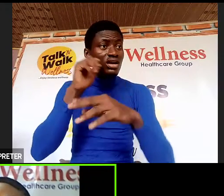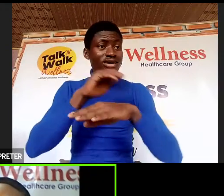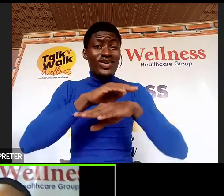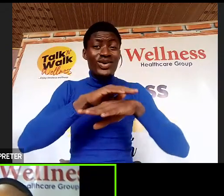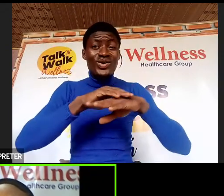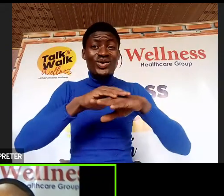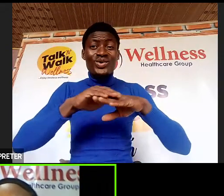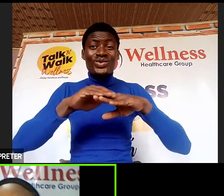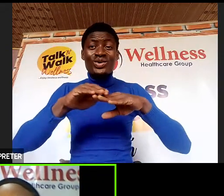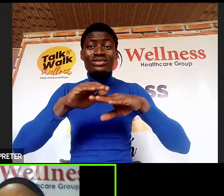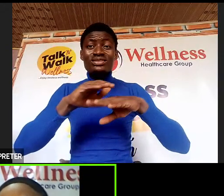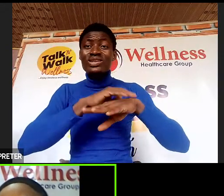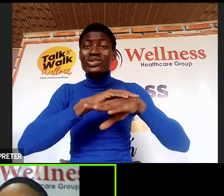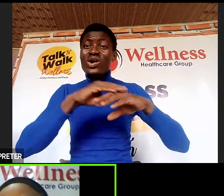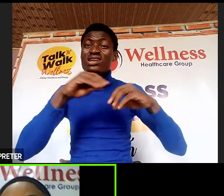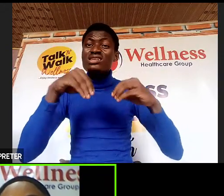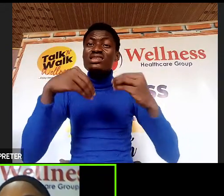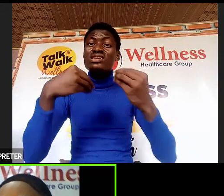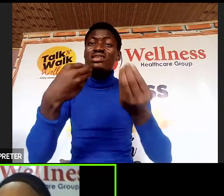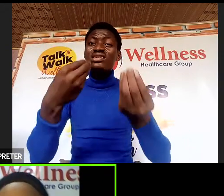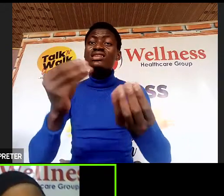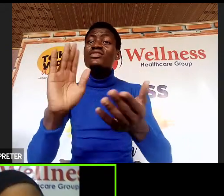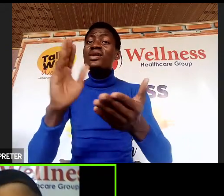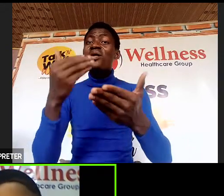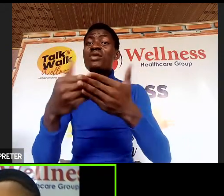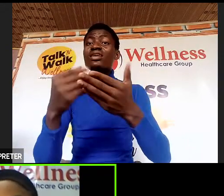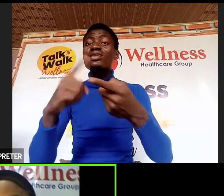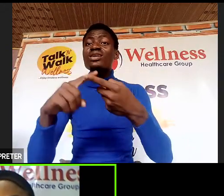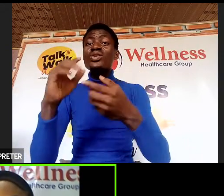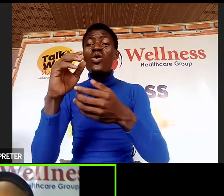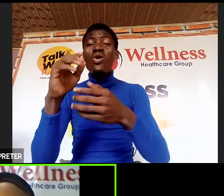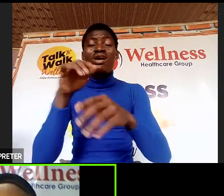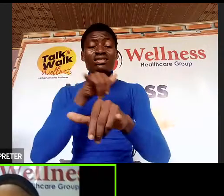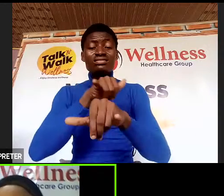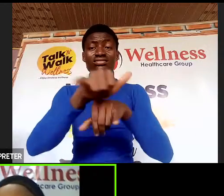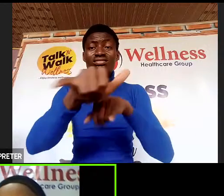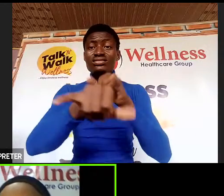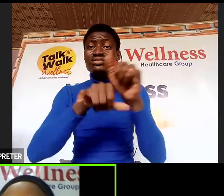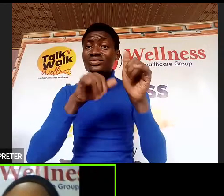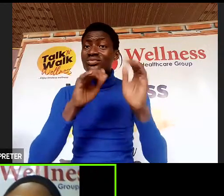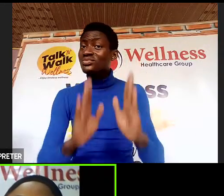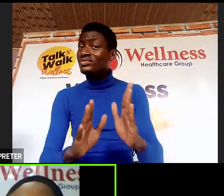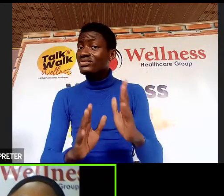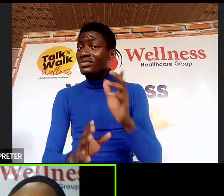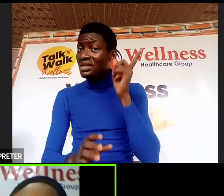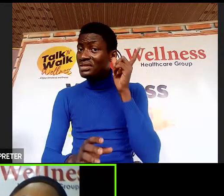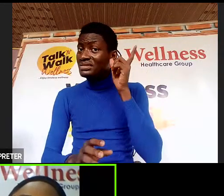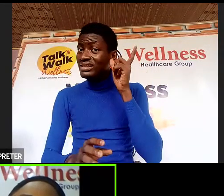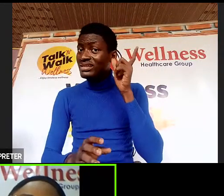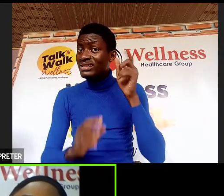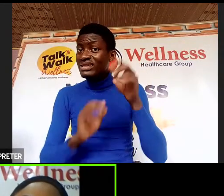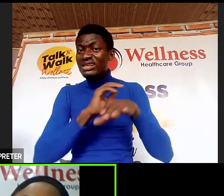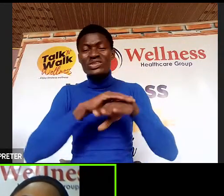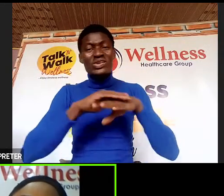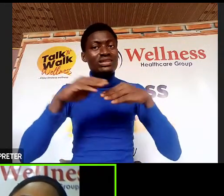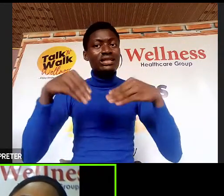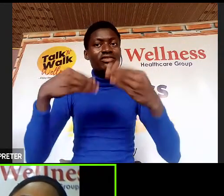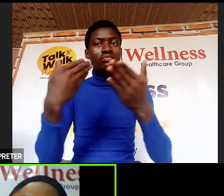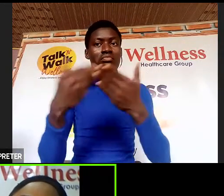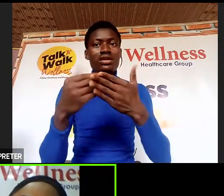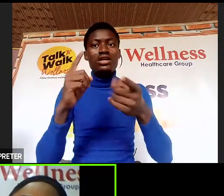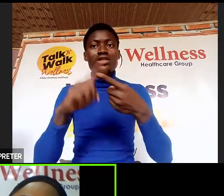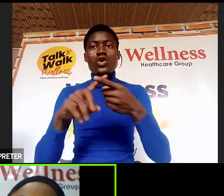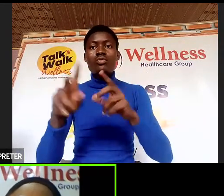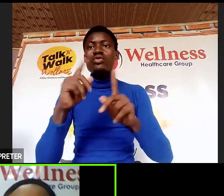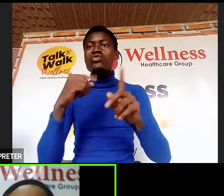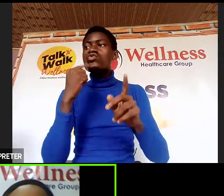that will just run away with it. Because at the end of the day, it's not easy for you to discipline yourself to save money, for you to